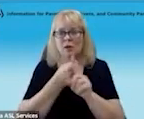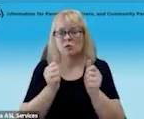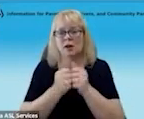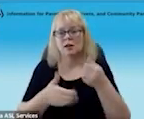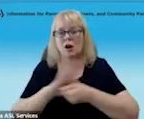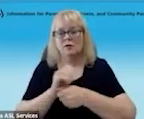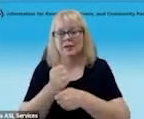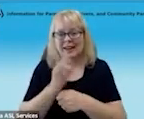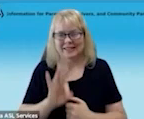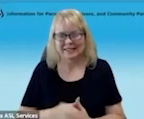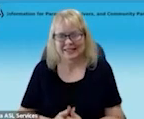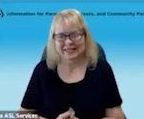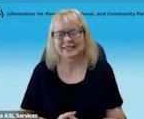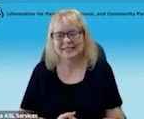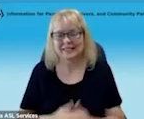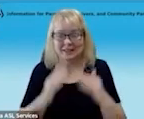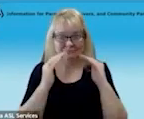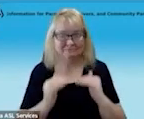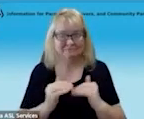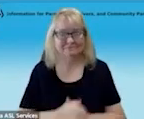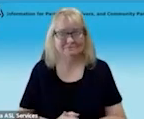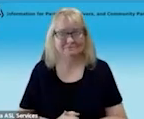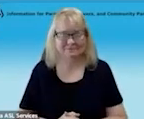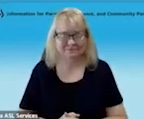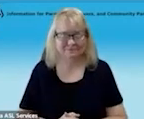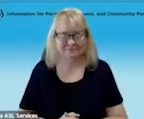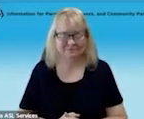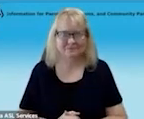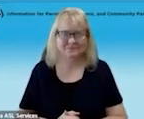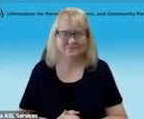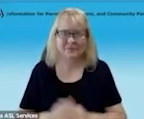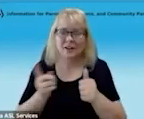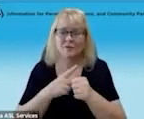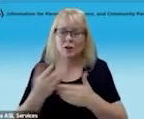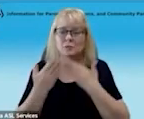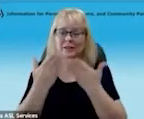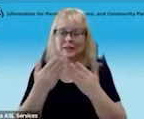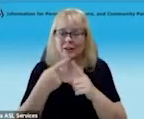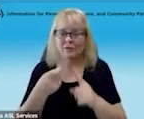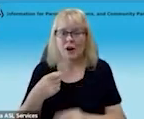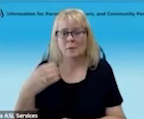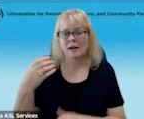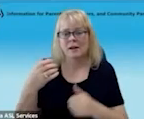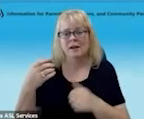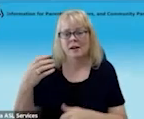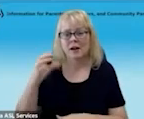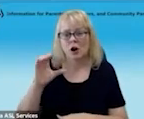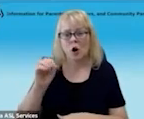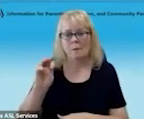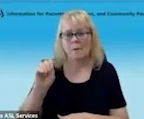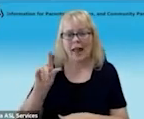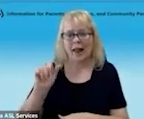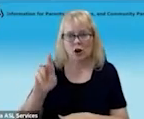with disabilities and resources for all children, youth, and young adults impacted by COVID-19.